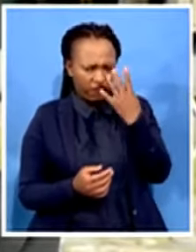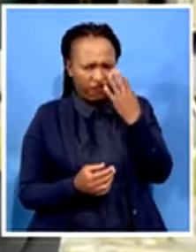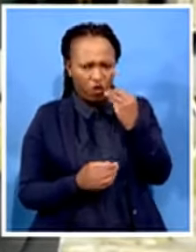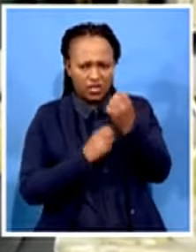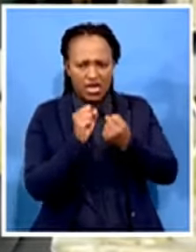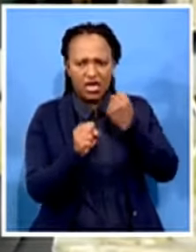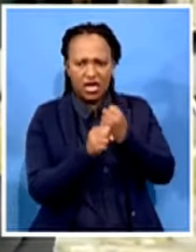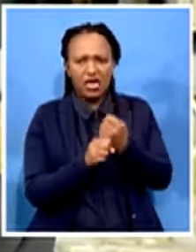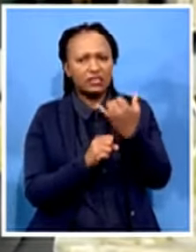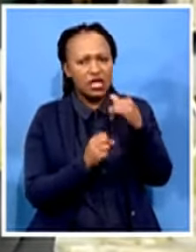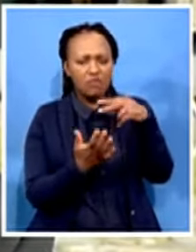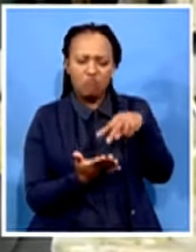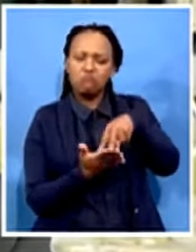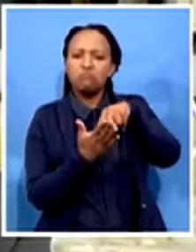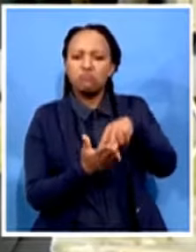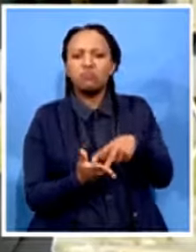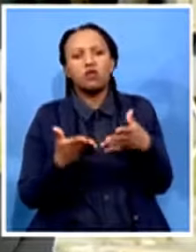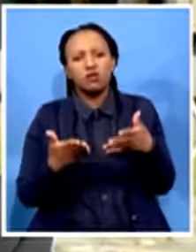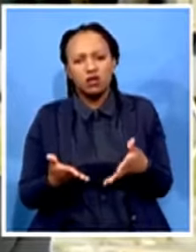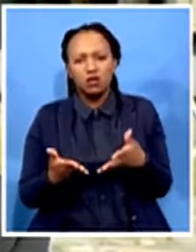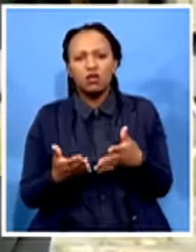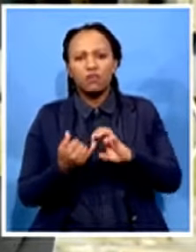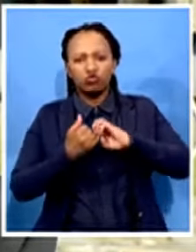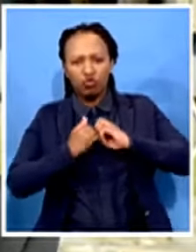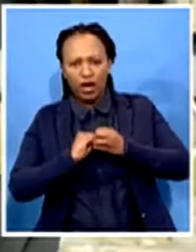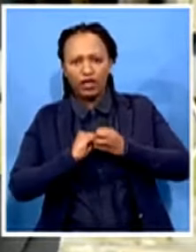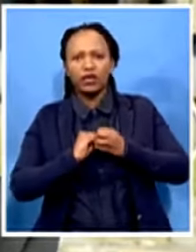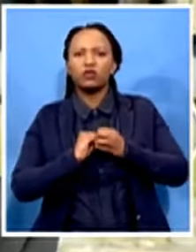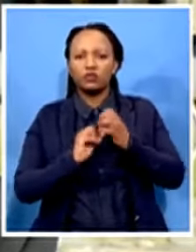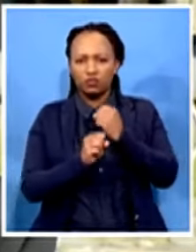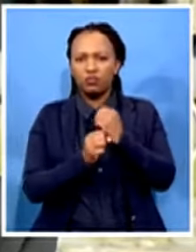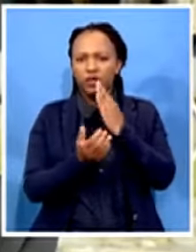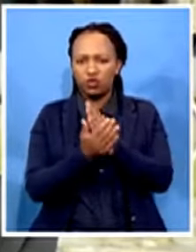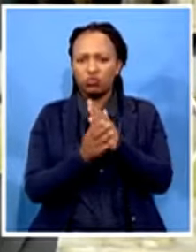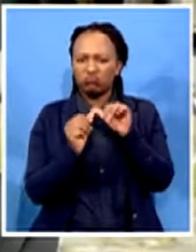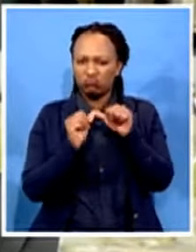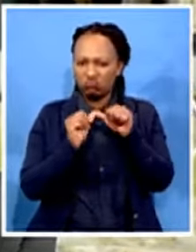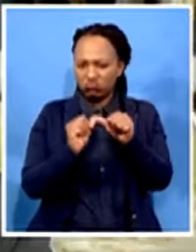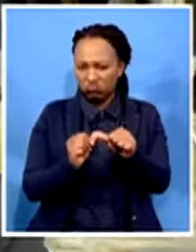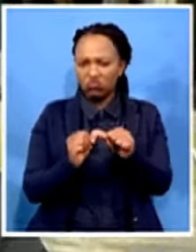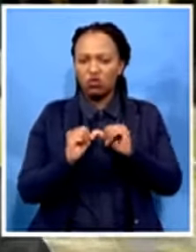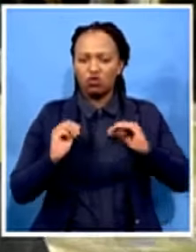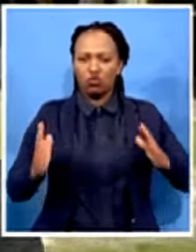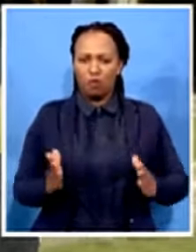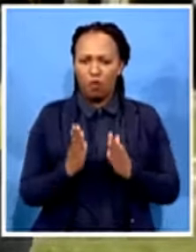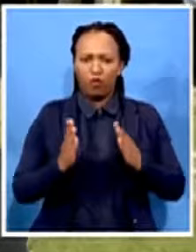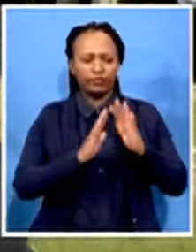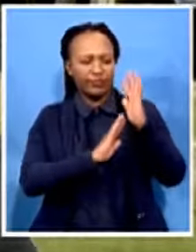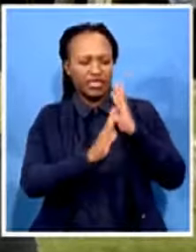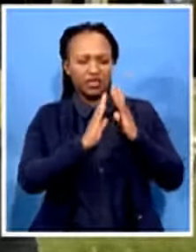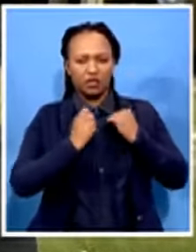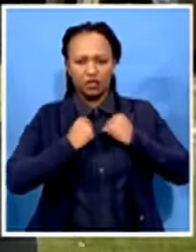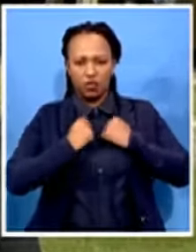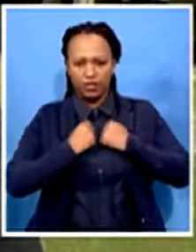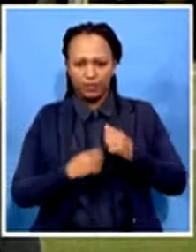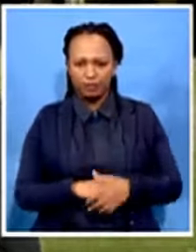to uphold and to promote our history. Now, you say that these men that went